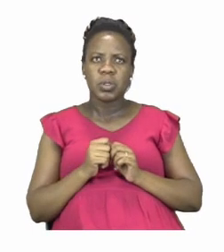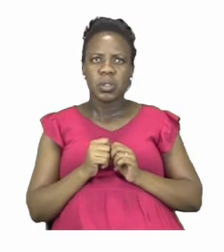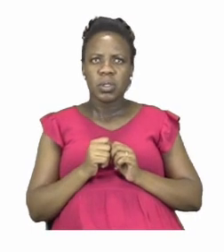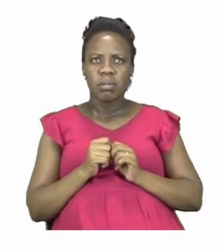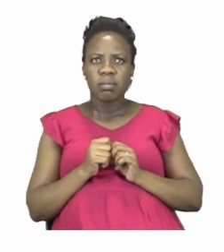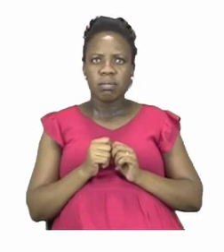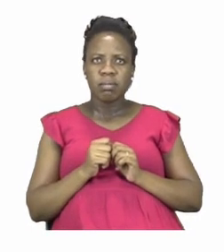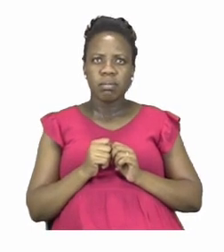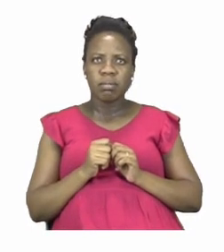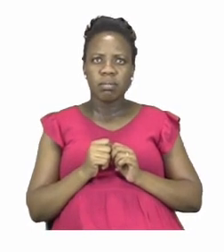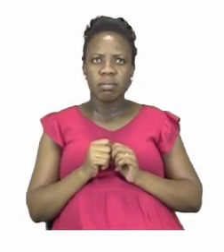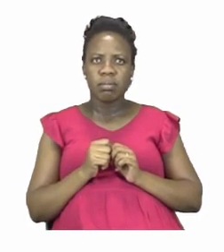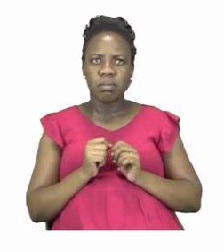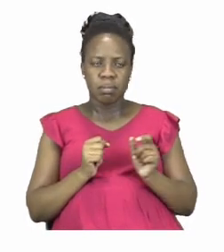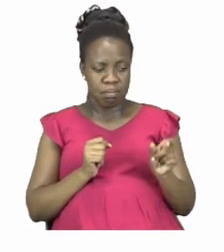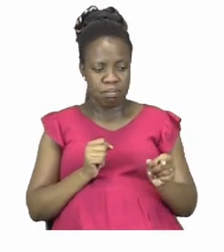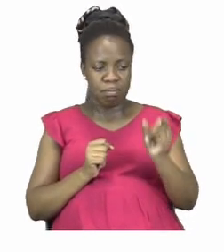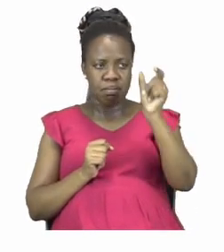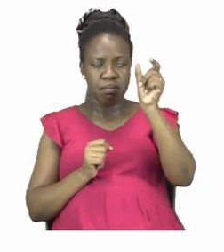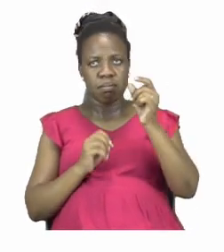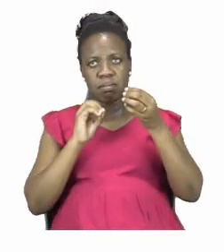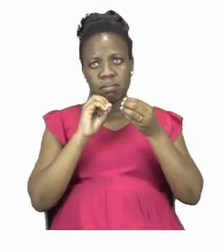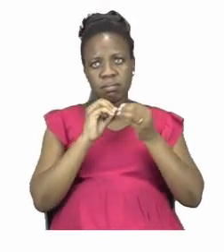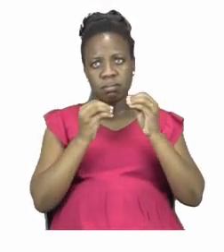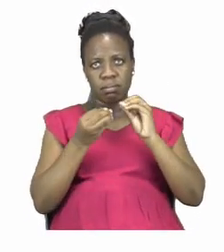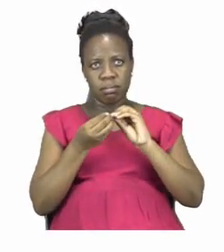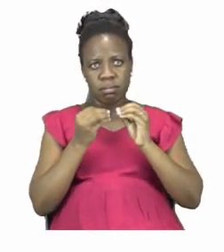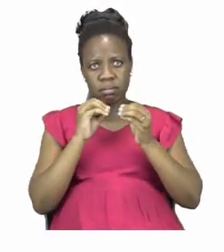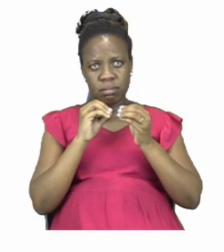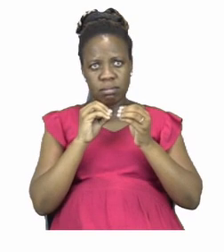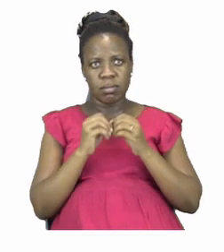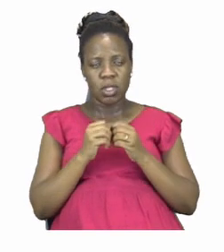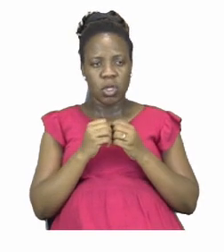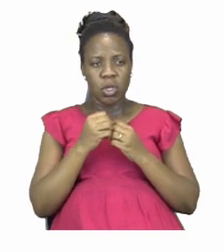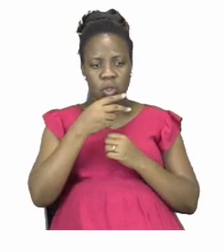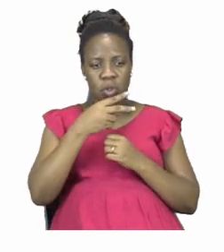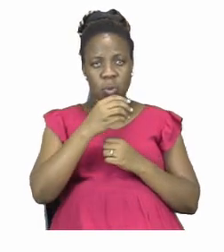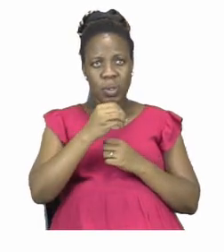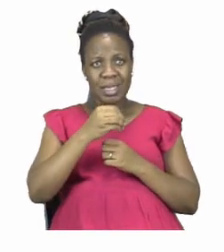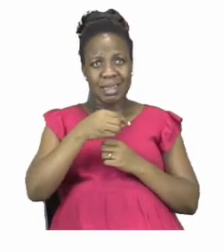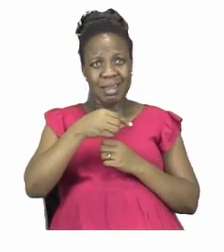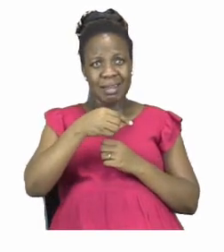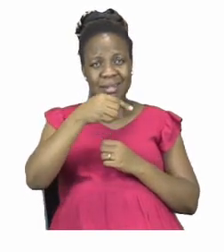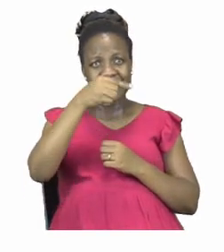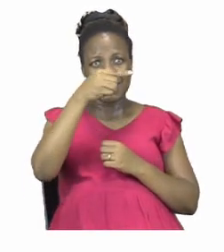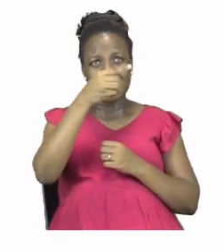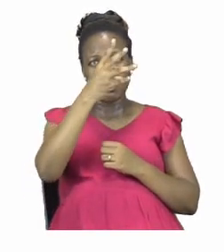left side of the graph, there you have numbers from the number 20 up to the number